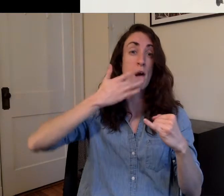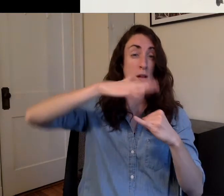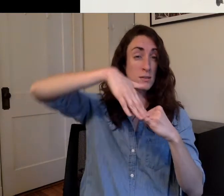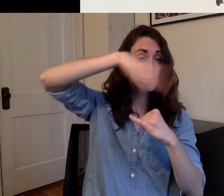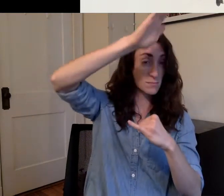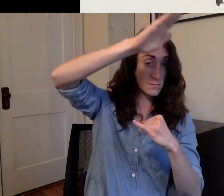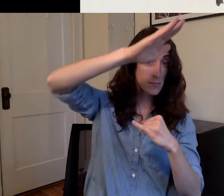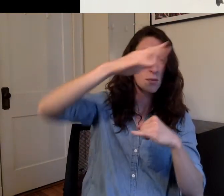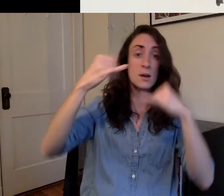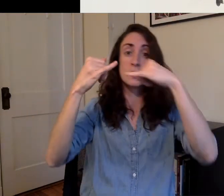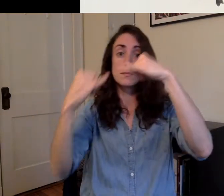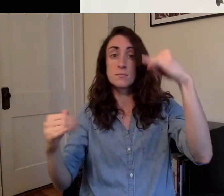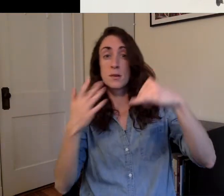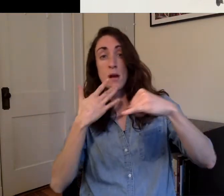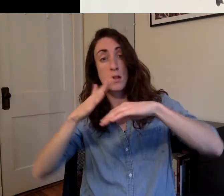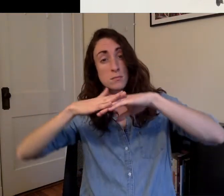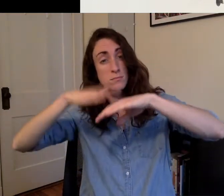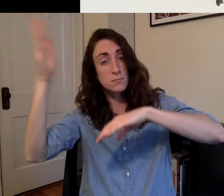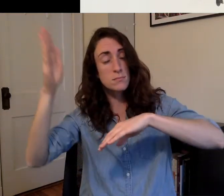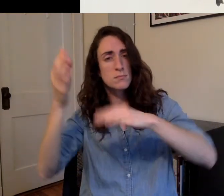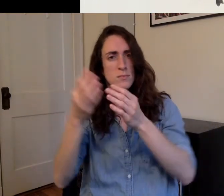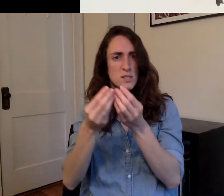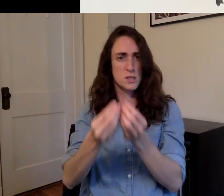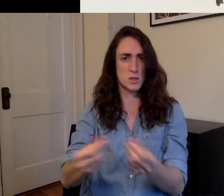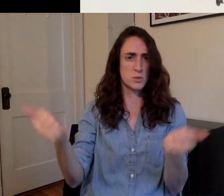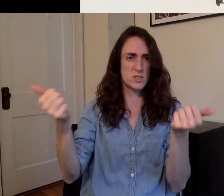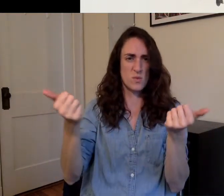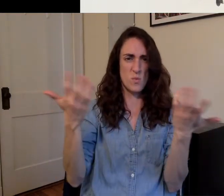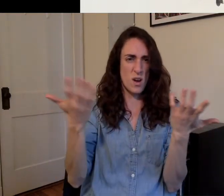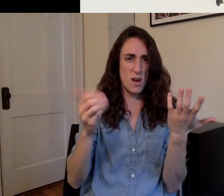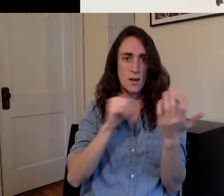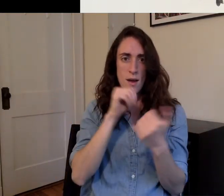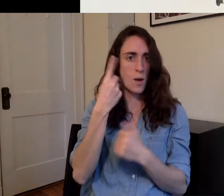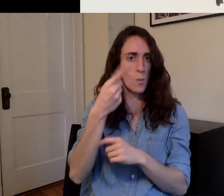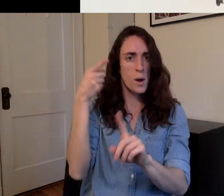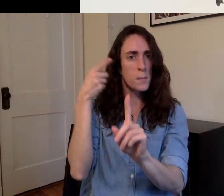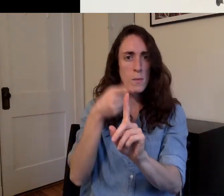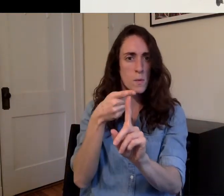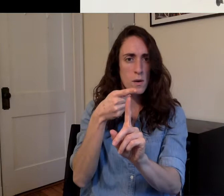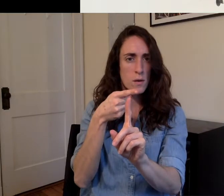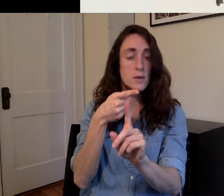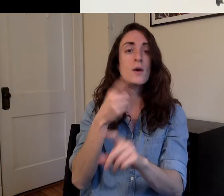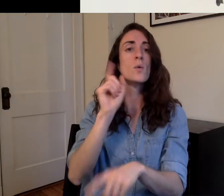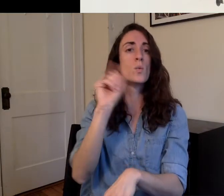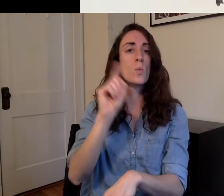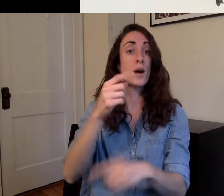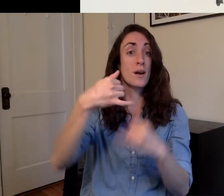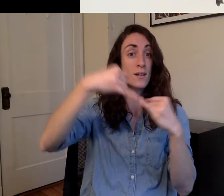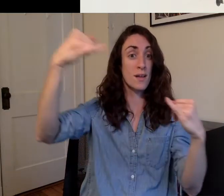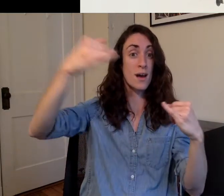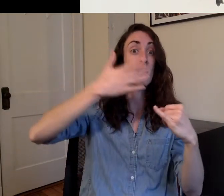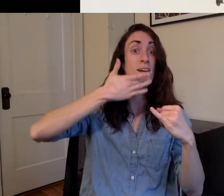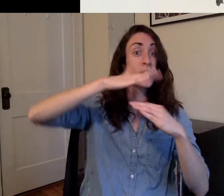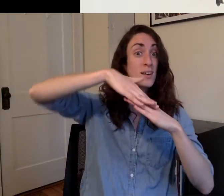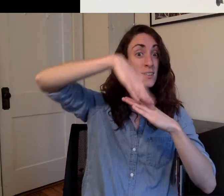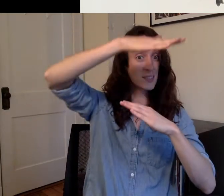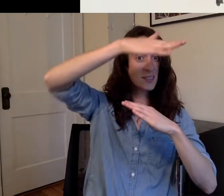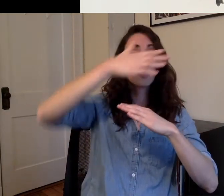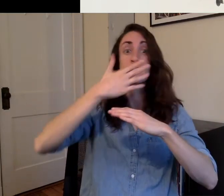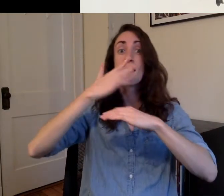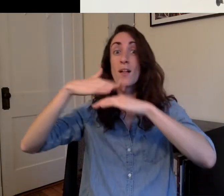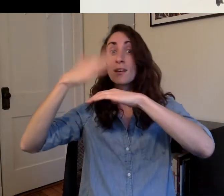each inequality is a boundary line with a shaded area, what does the solution of points that satisfy both inequalities look